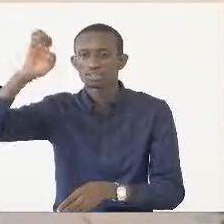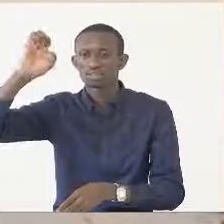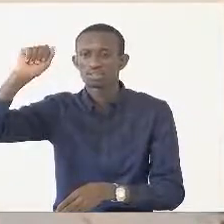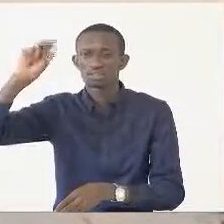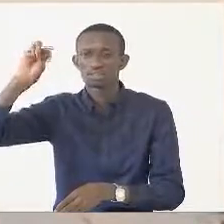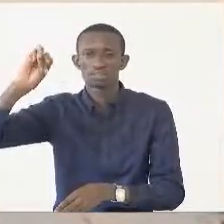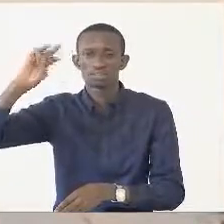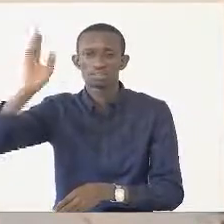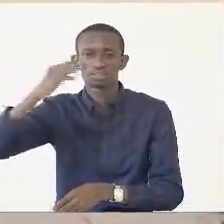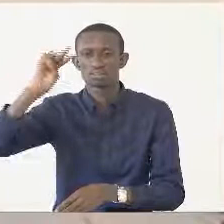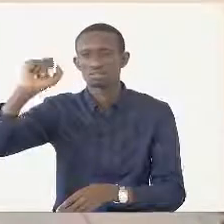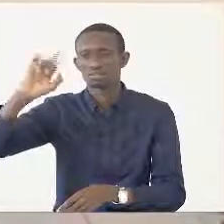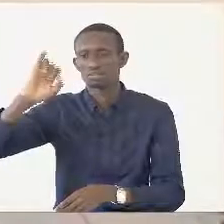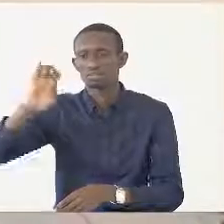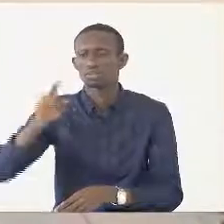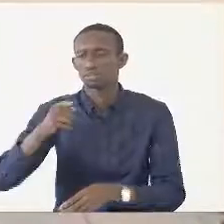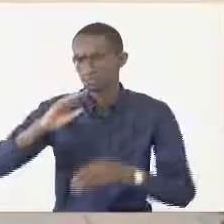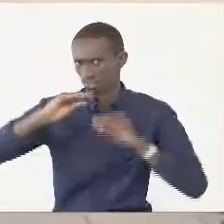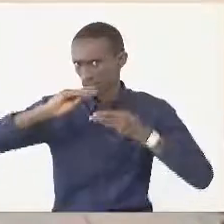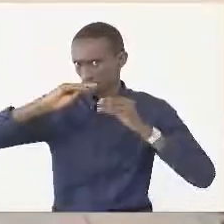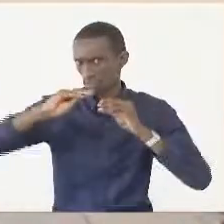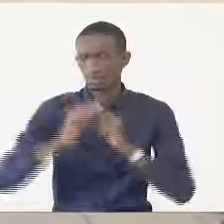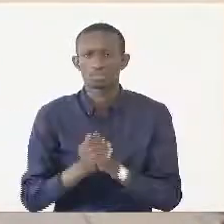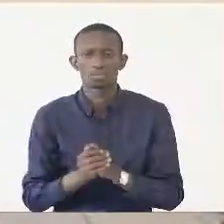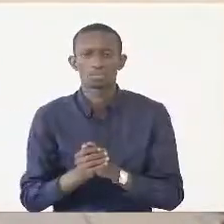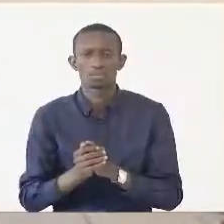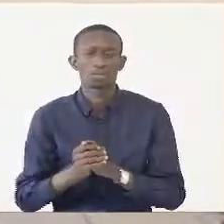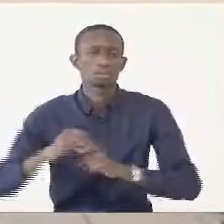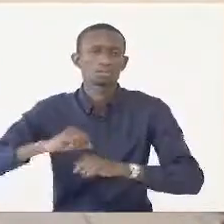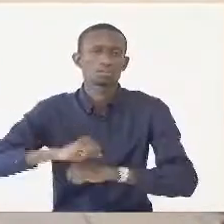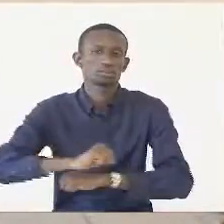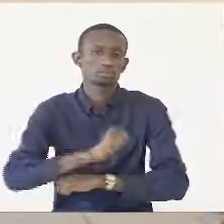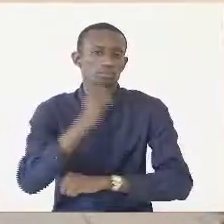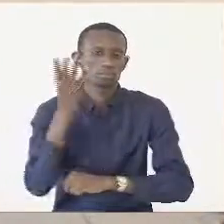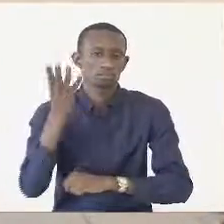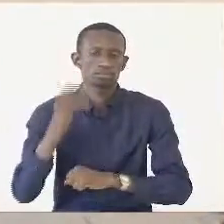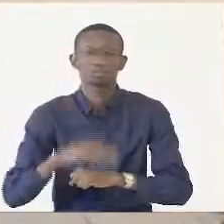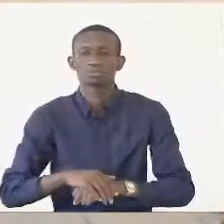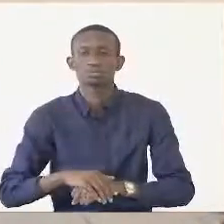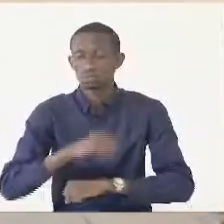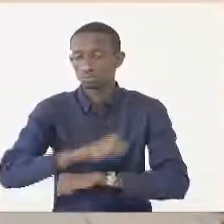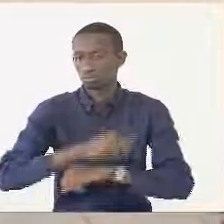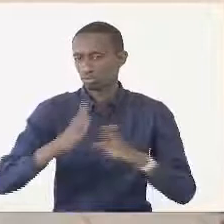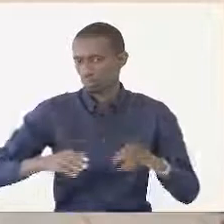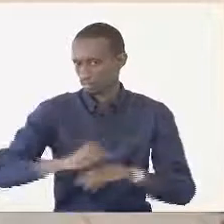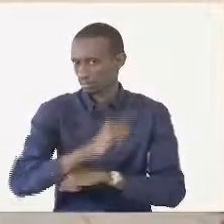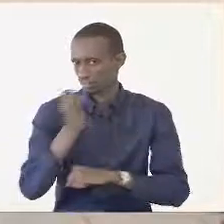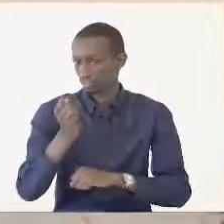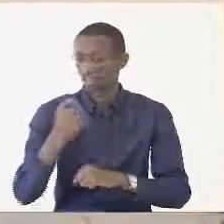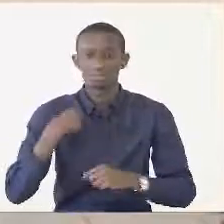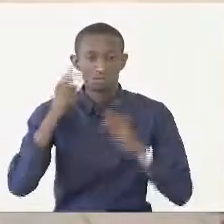today lesson is with the Senior 4 students. Senior 4 students, I hope you are ready